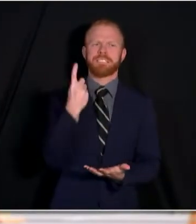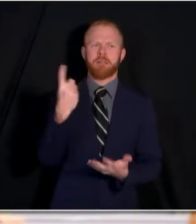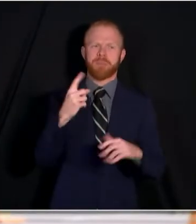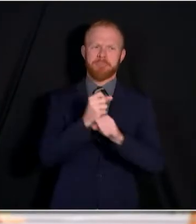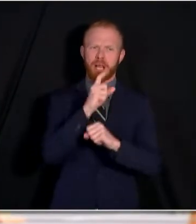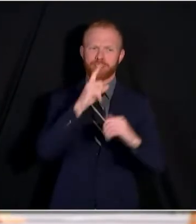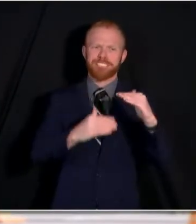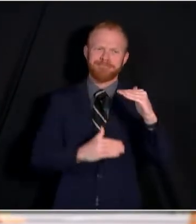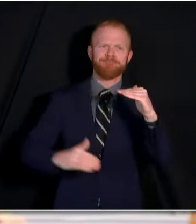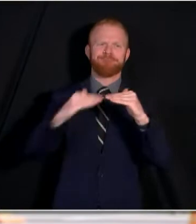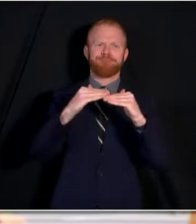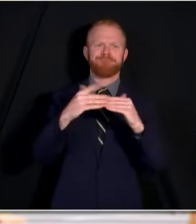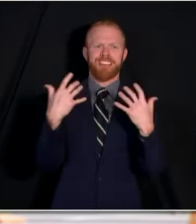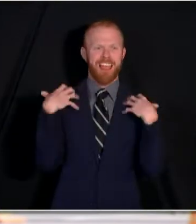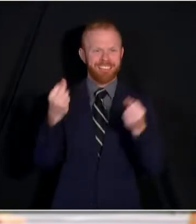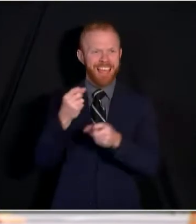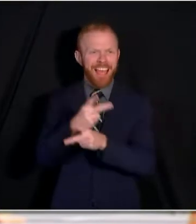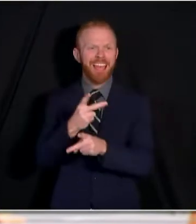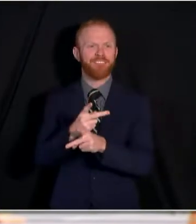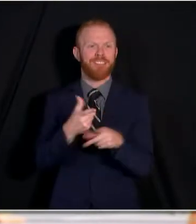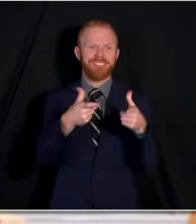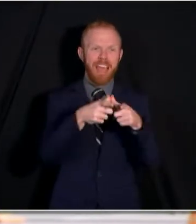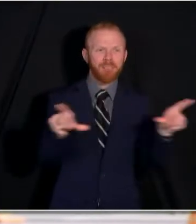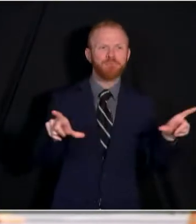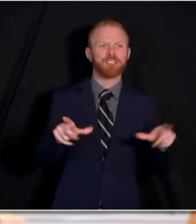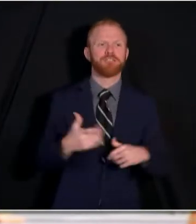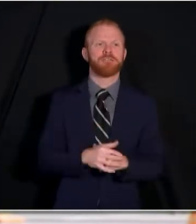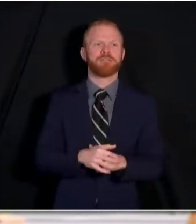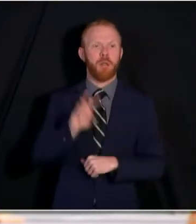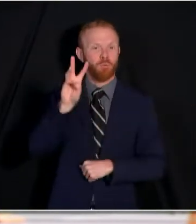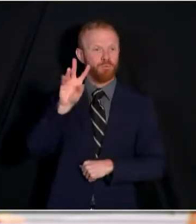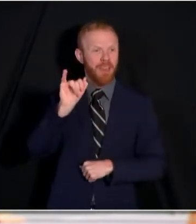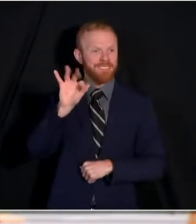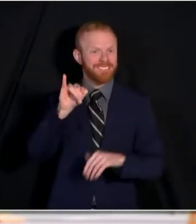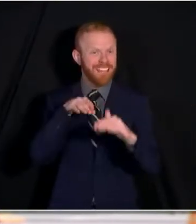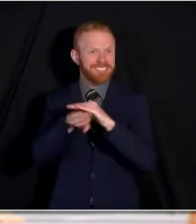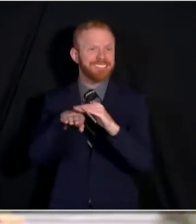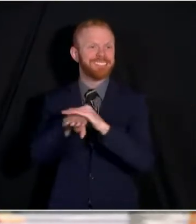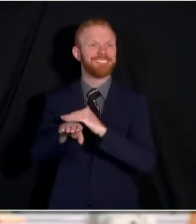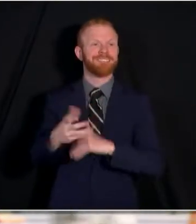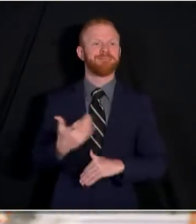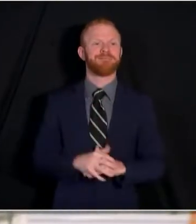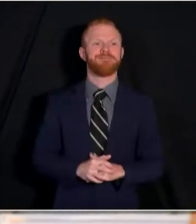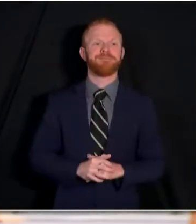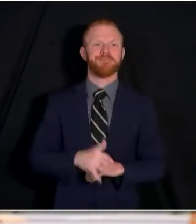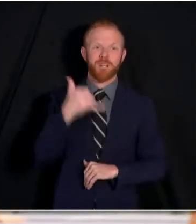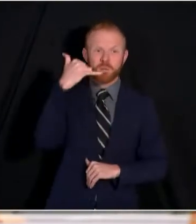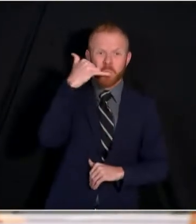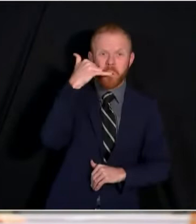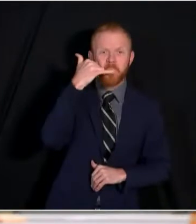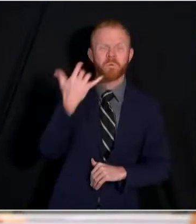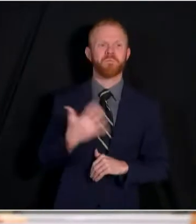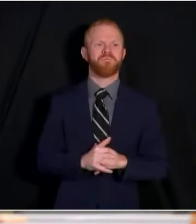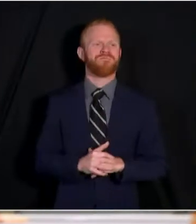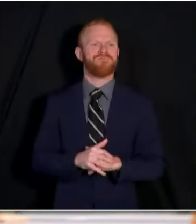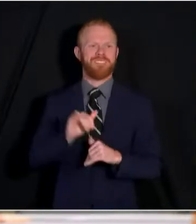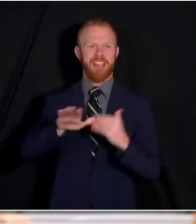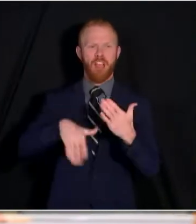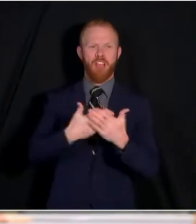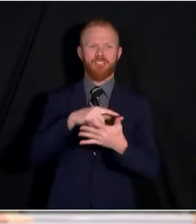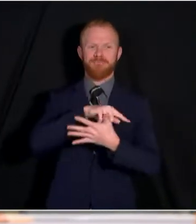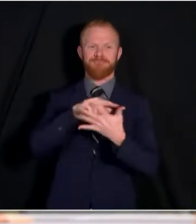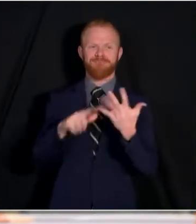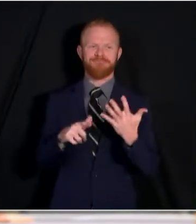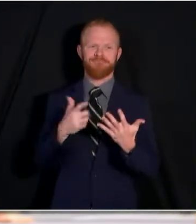Language, Wi-Fi, broadband, right? Cell phones, all that is preventing us from getting it